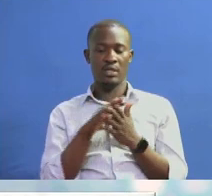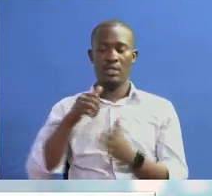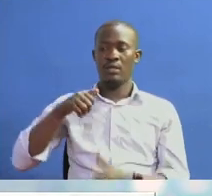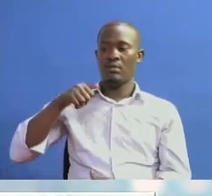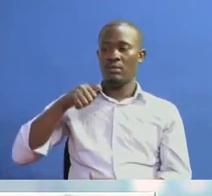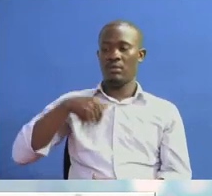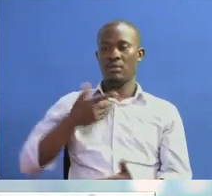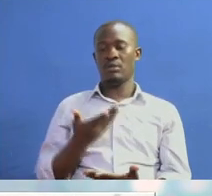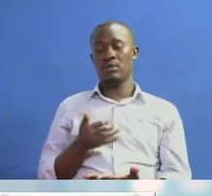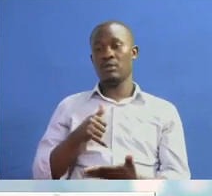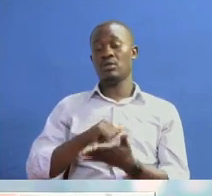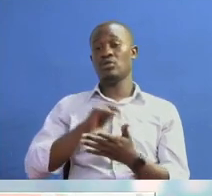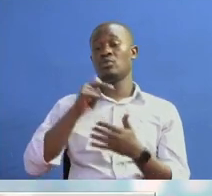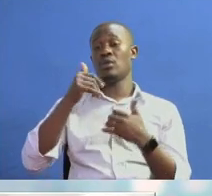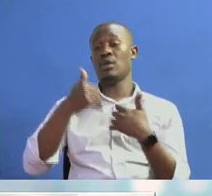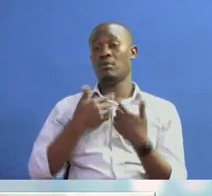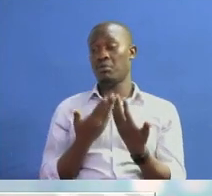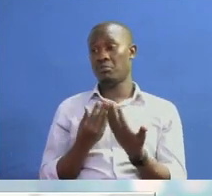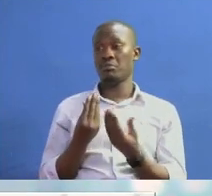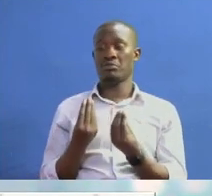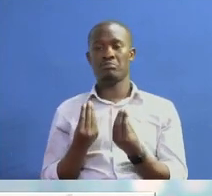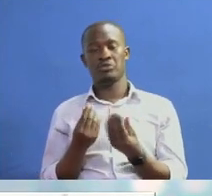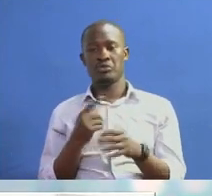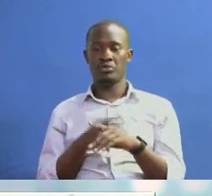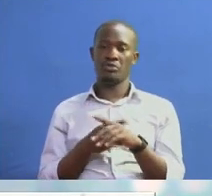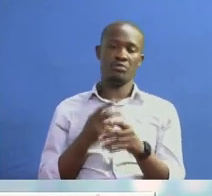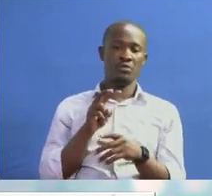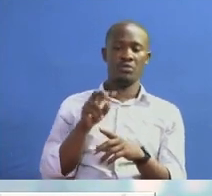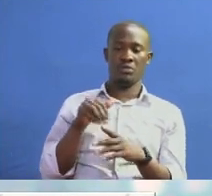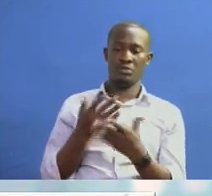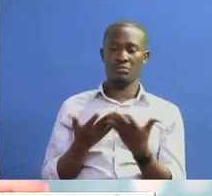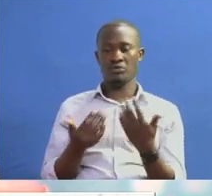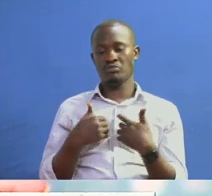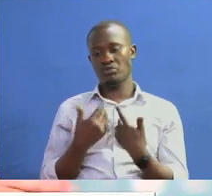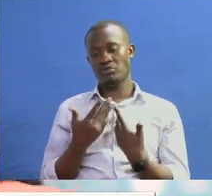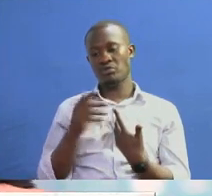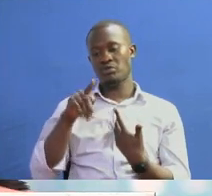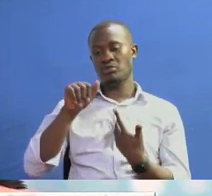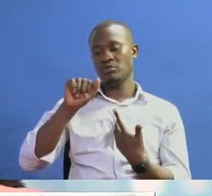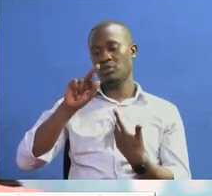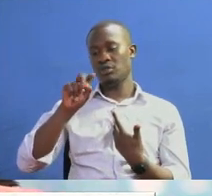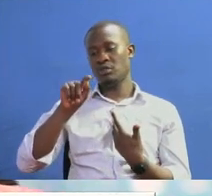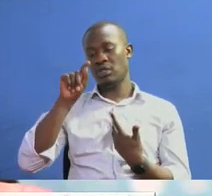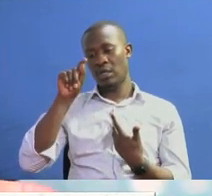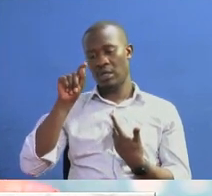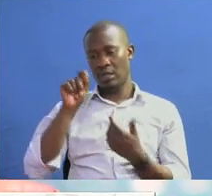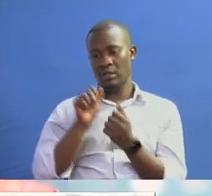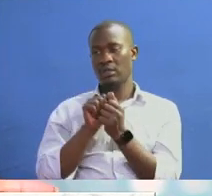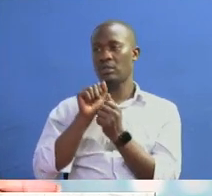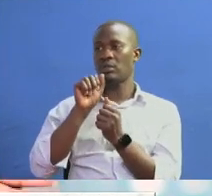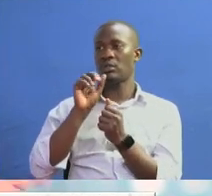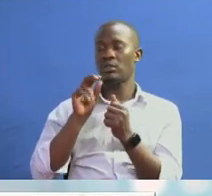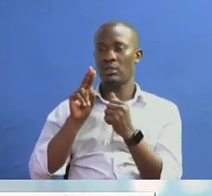bill, it will have to take some time. We can see it maybe because like pyrethrum takes 75 days for it